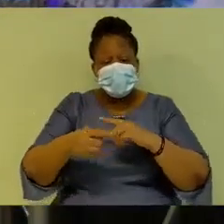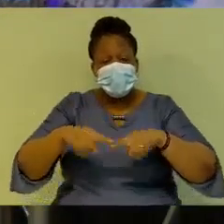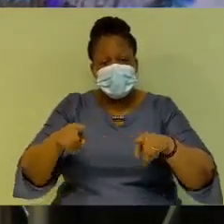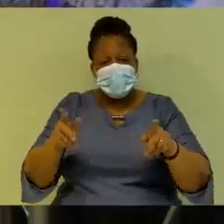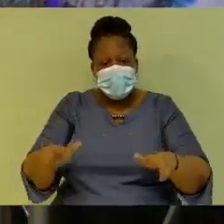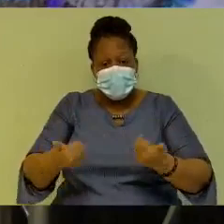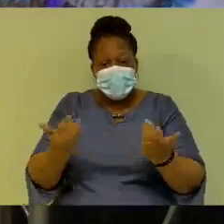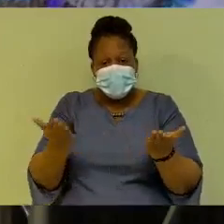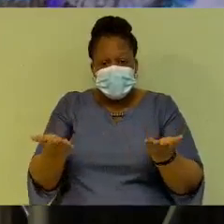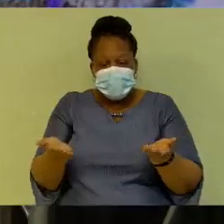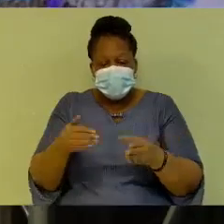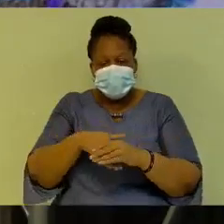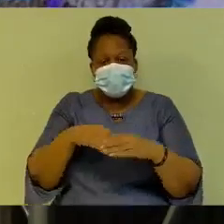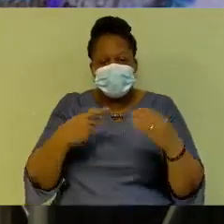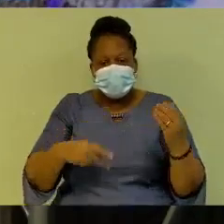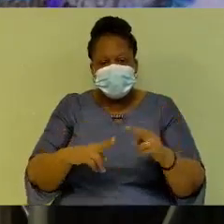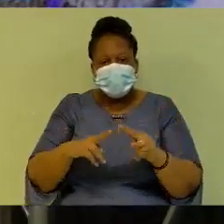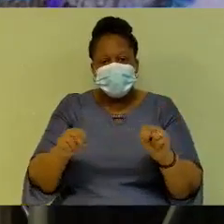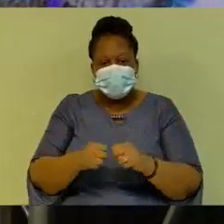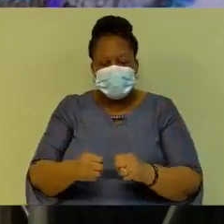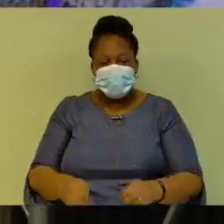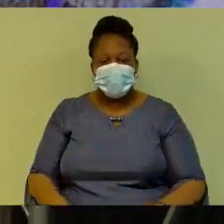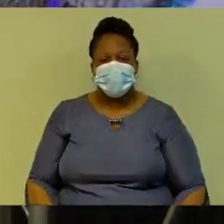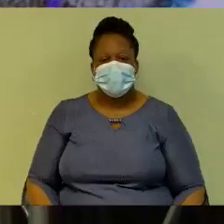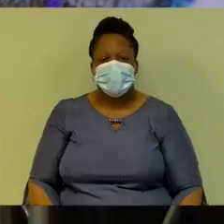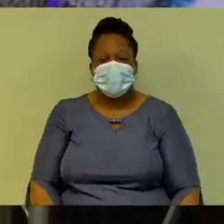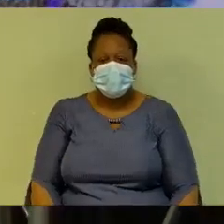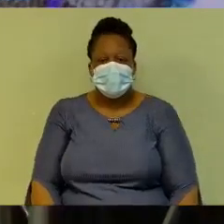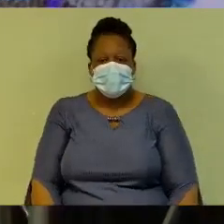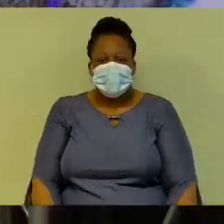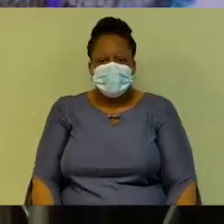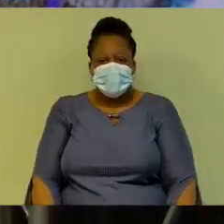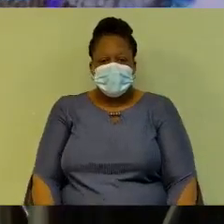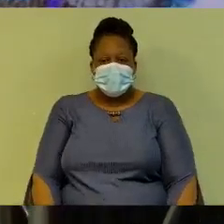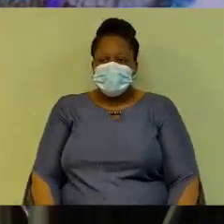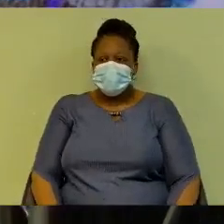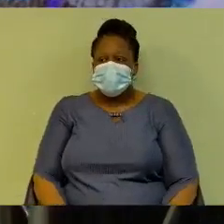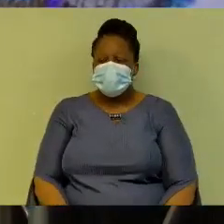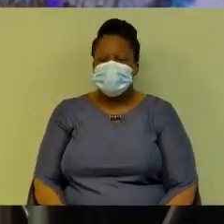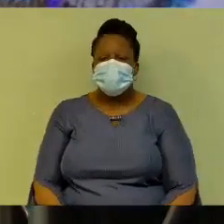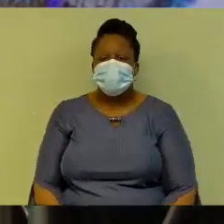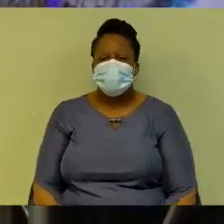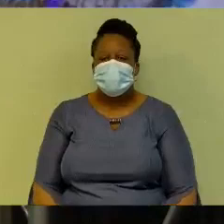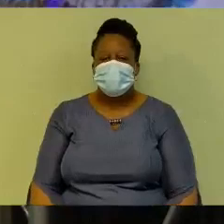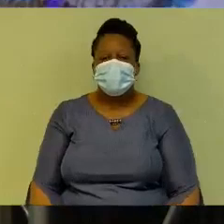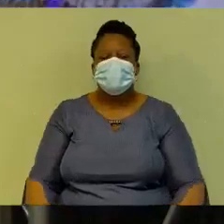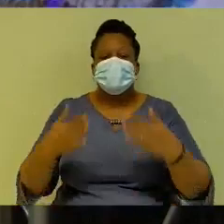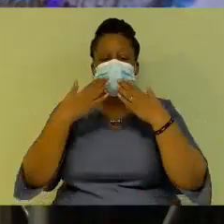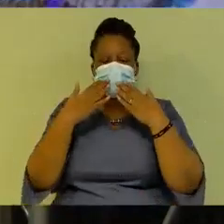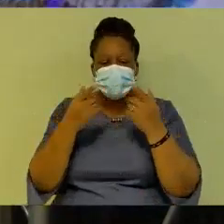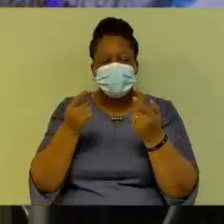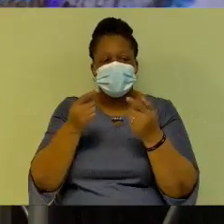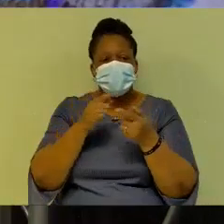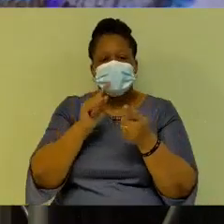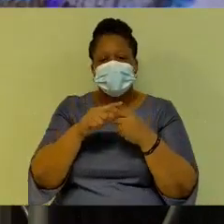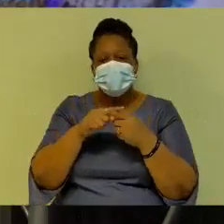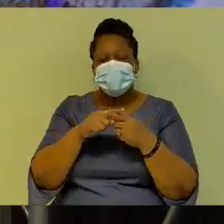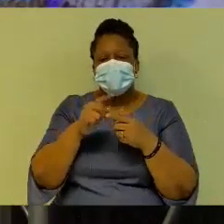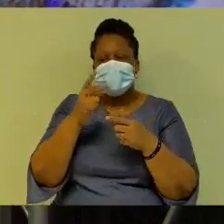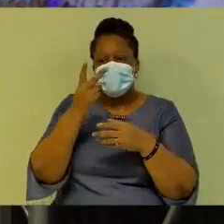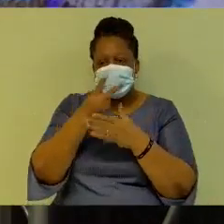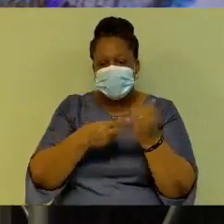Thank you very much, Dr. Laws, and thank you very much, Mr. Anand Samtani, representing Best for Less,